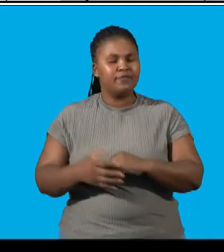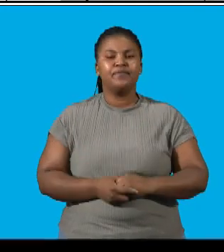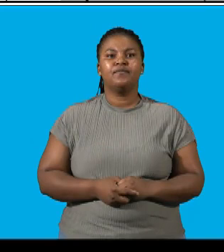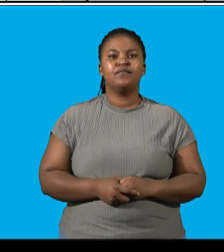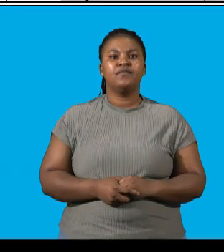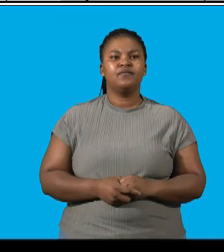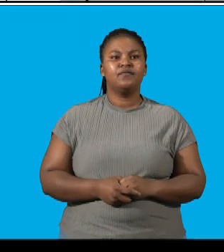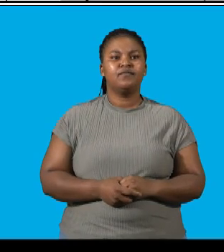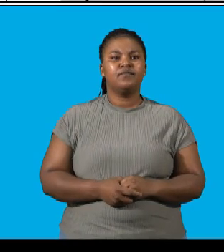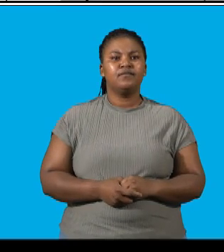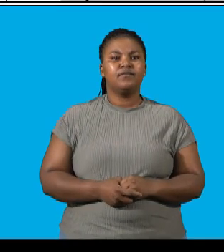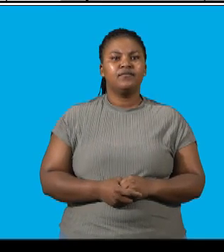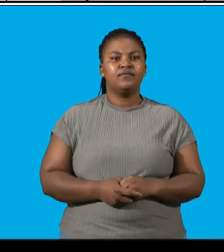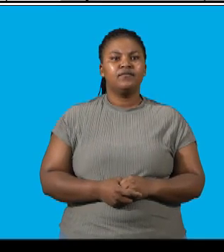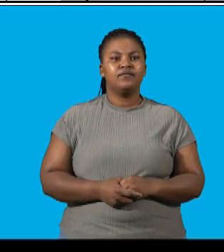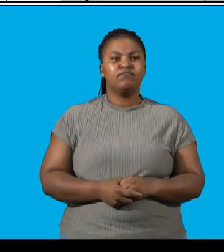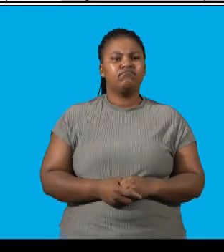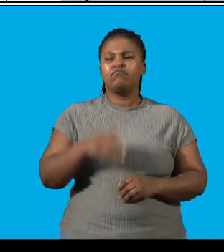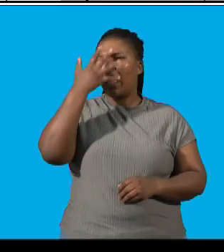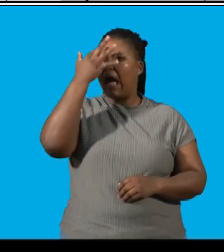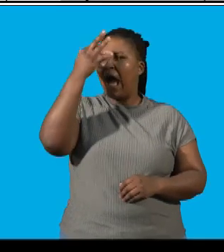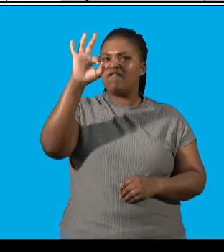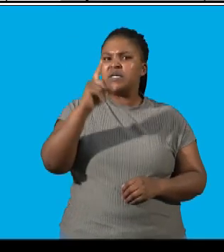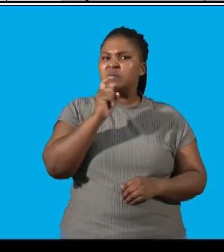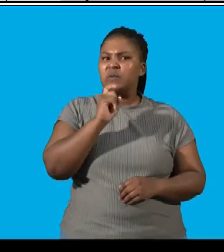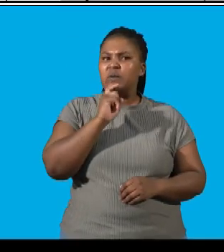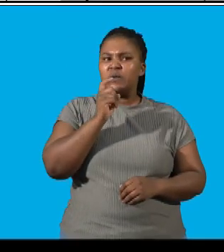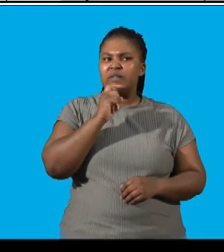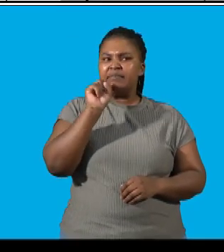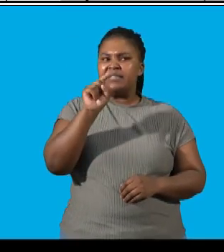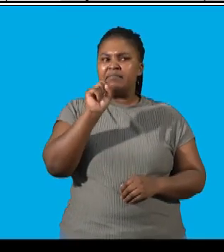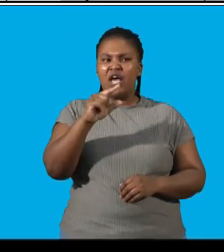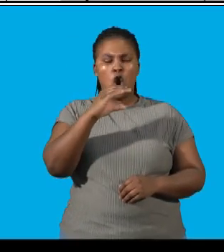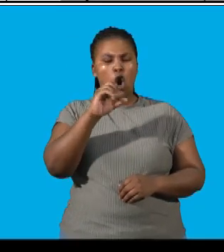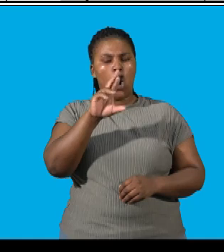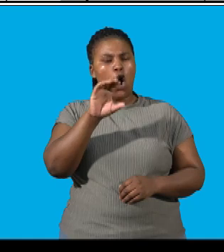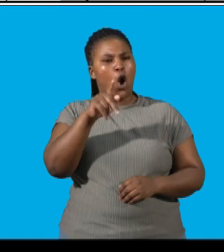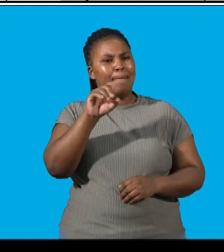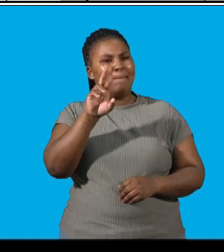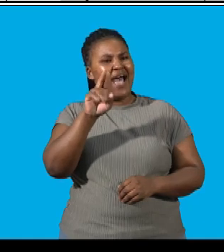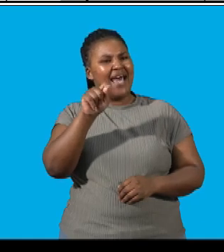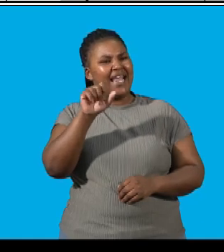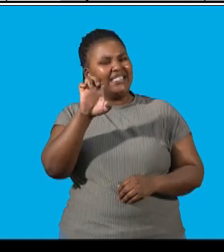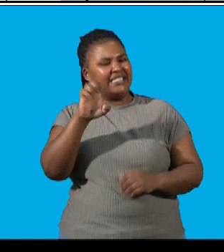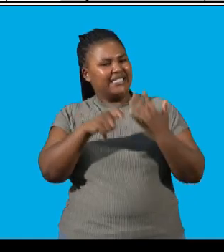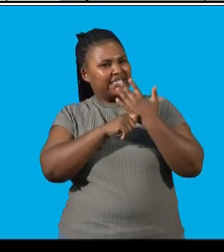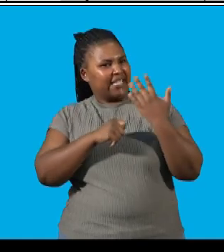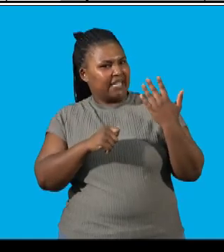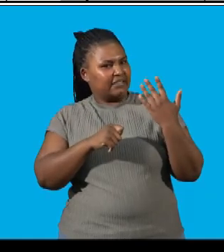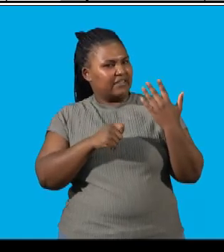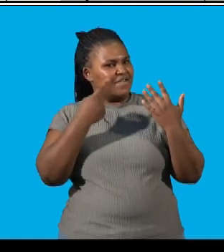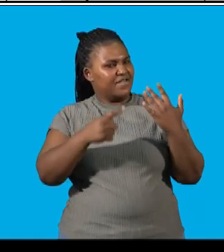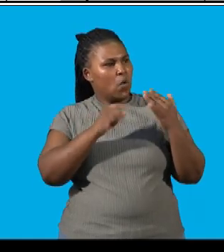zones? So, how does the government use corporate tax to attract